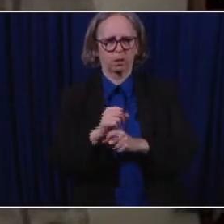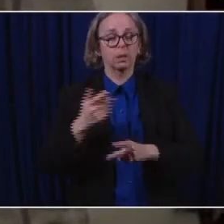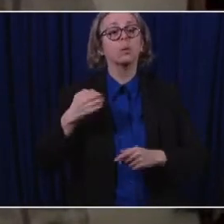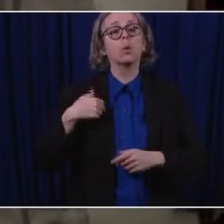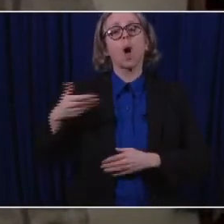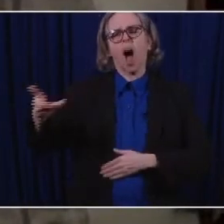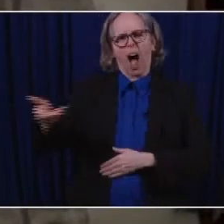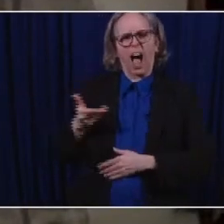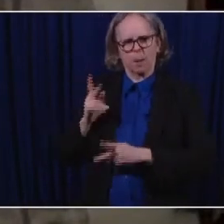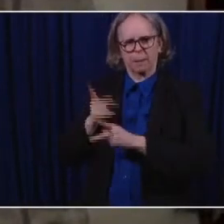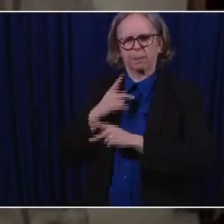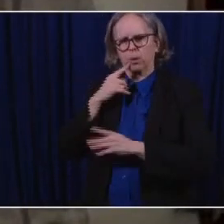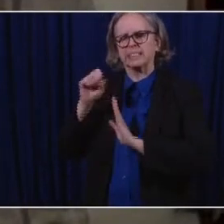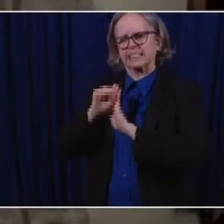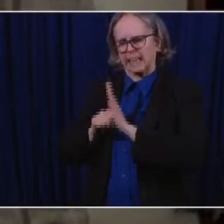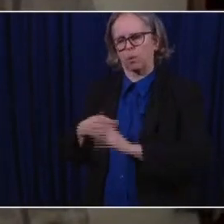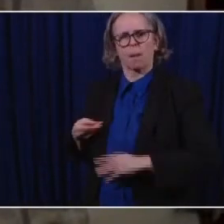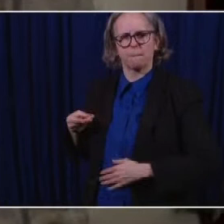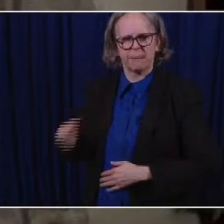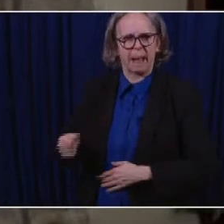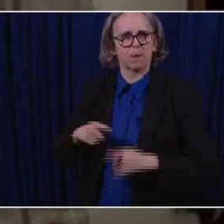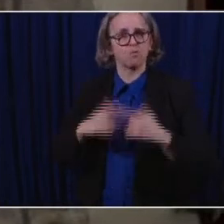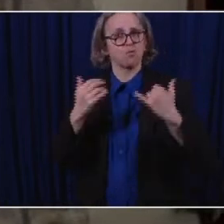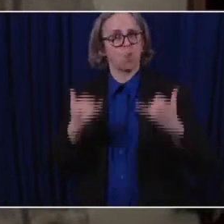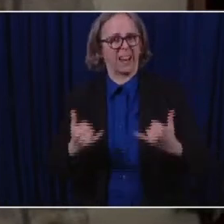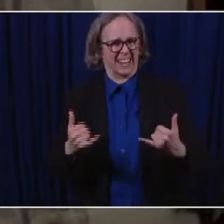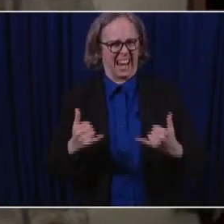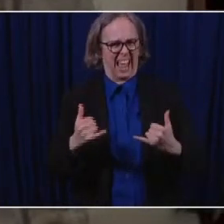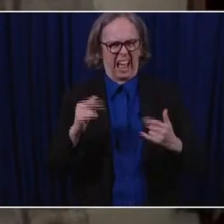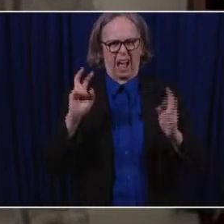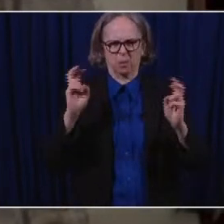that we can make that information available to you.